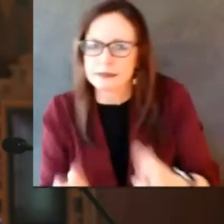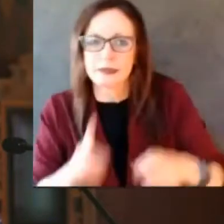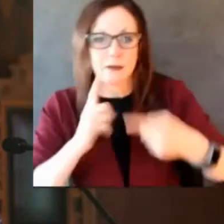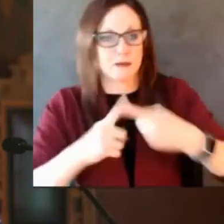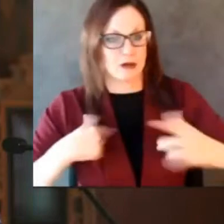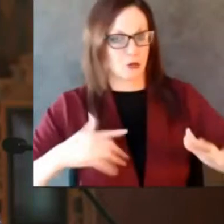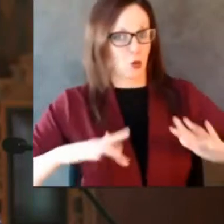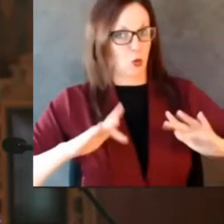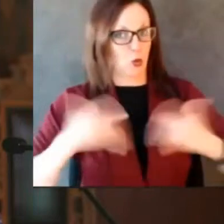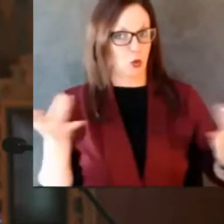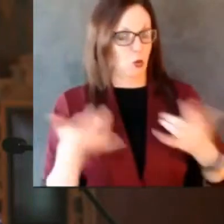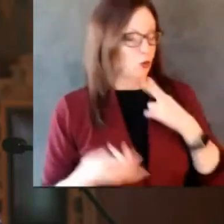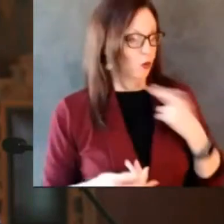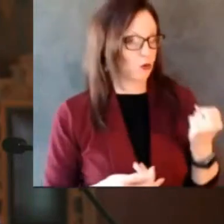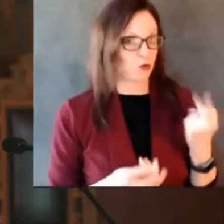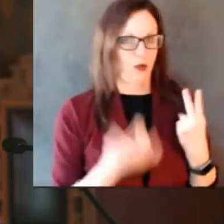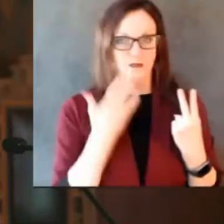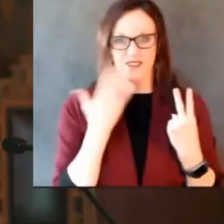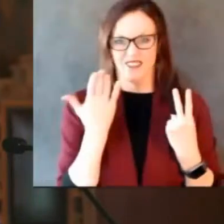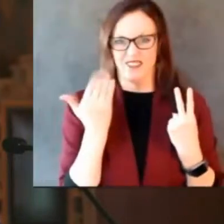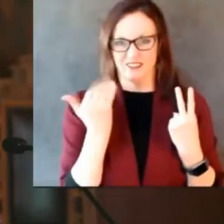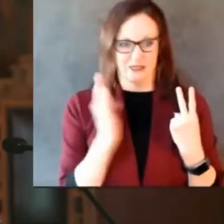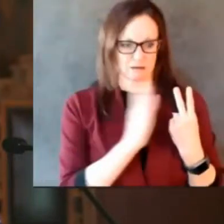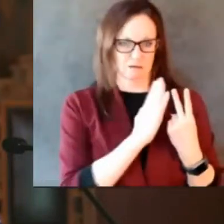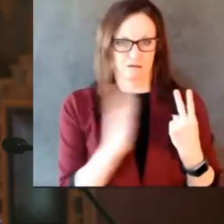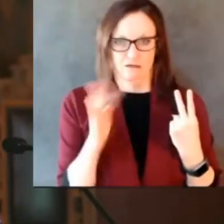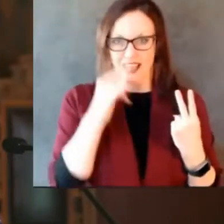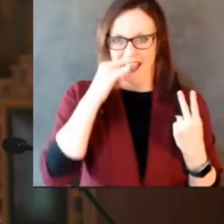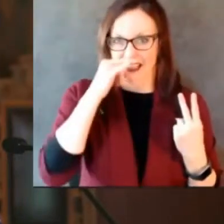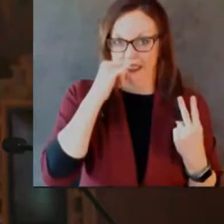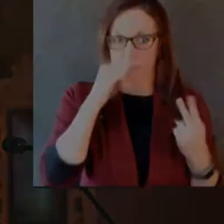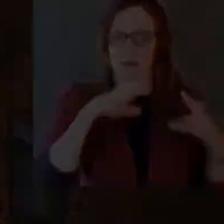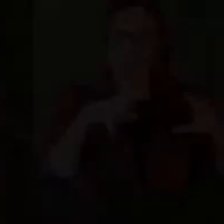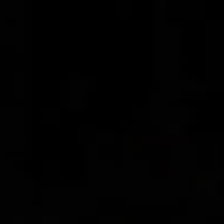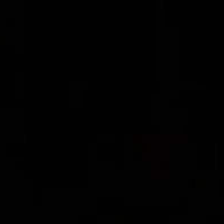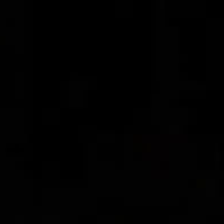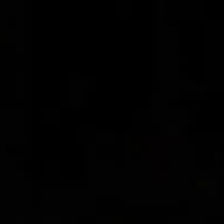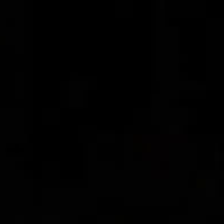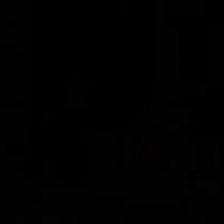great time to make this a family event and have everyone get vaccinated together.